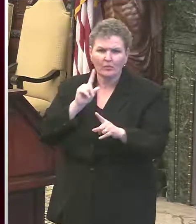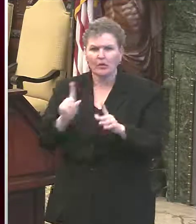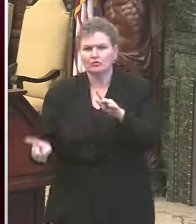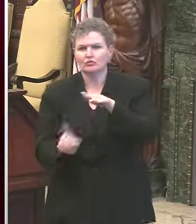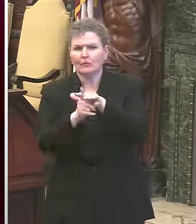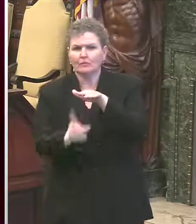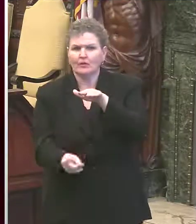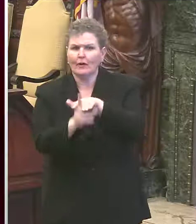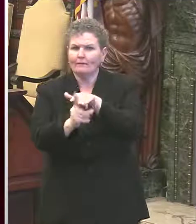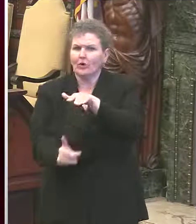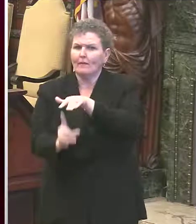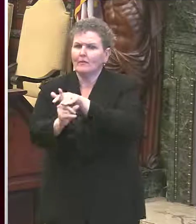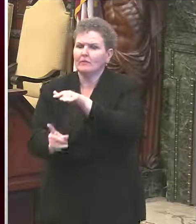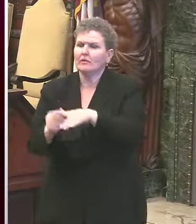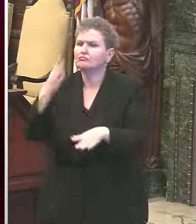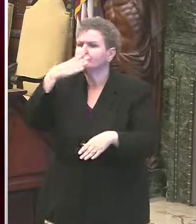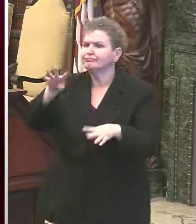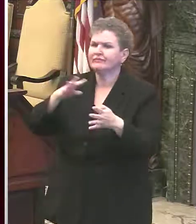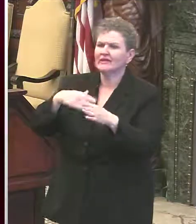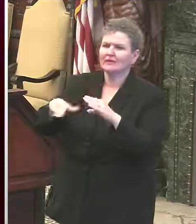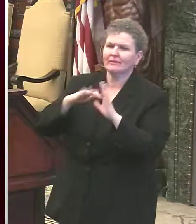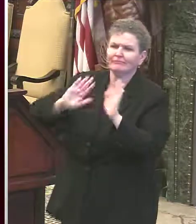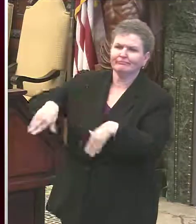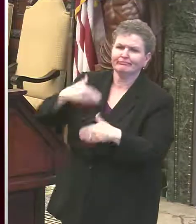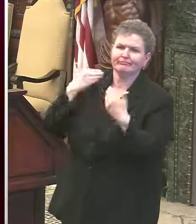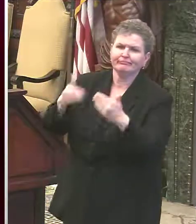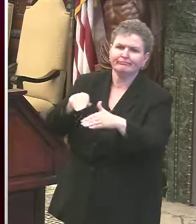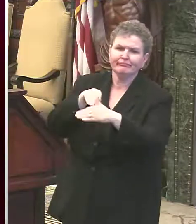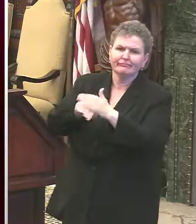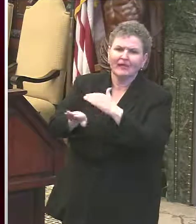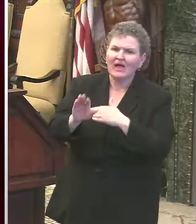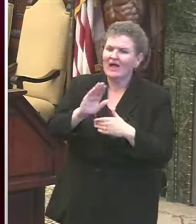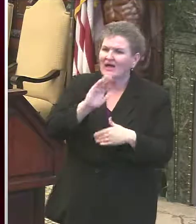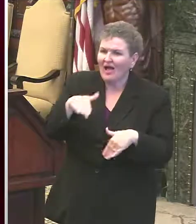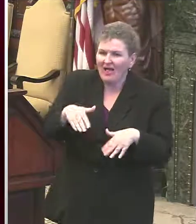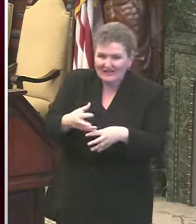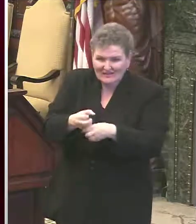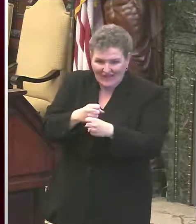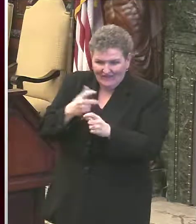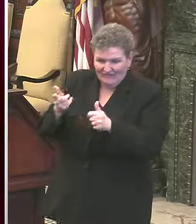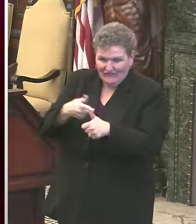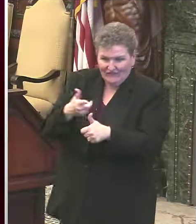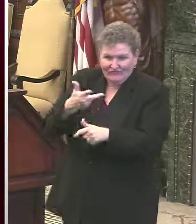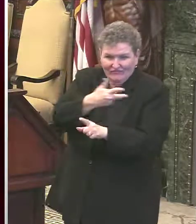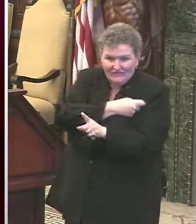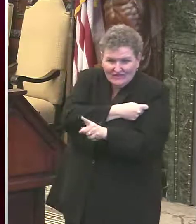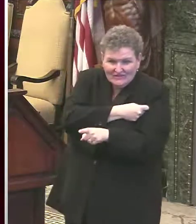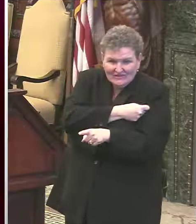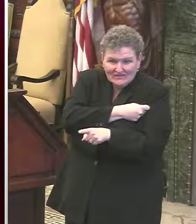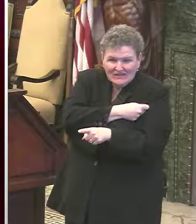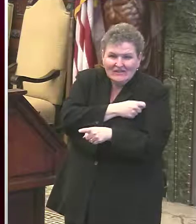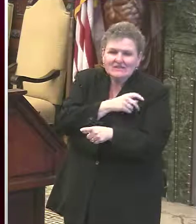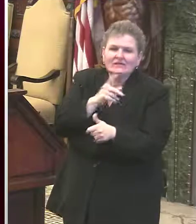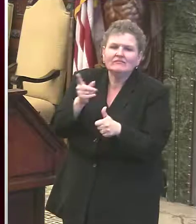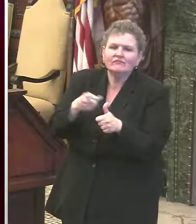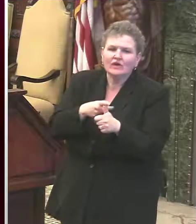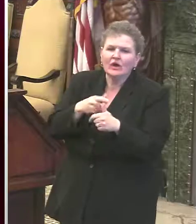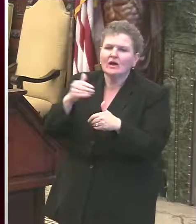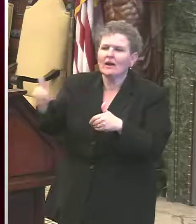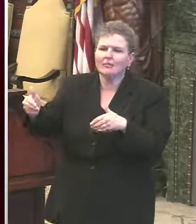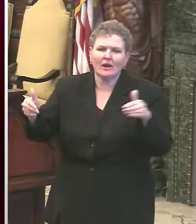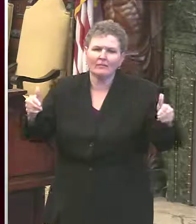been reading their emails expecting vaccination, who are new, if they're eligible Philadelphia residents, we will schedule them at one of our neighborhood clinic